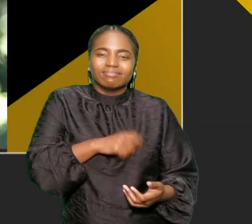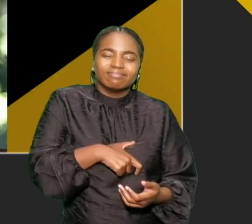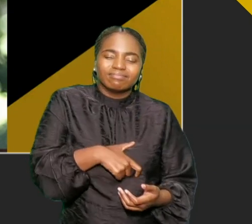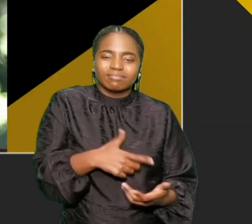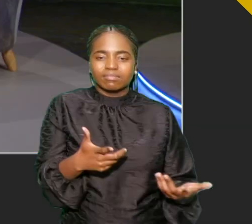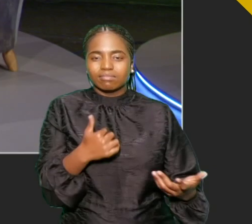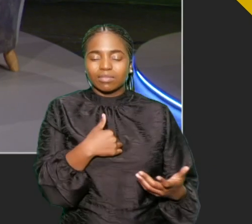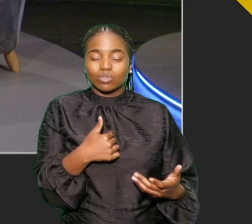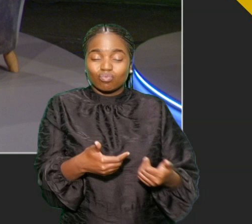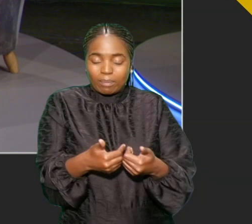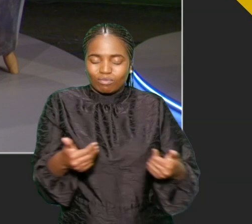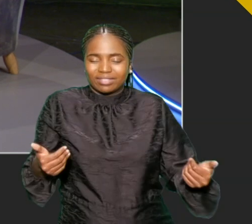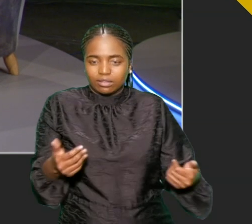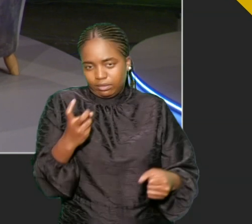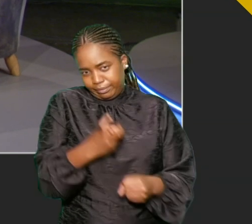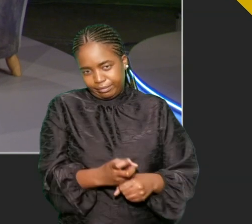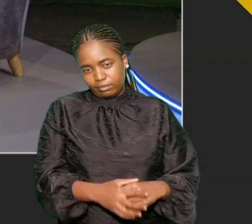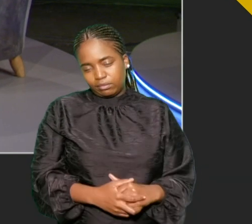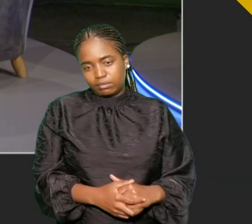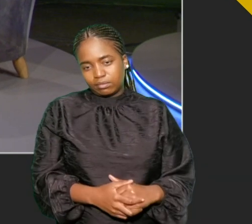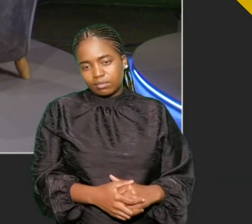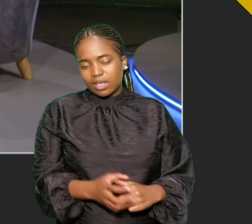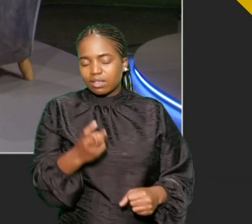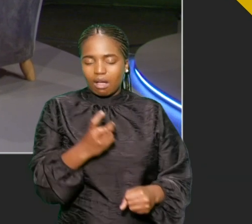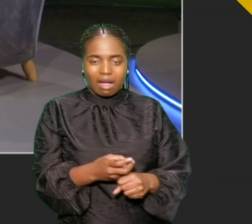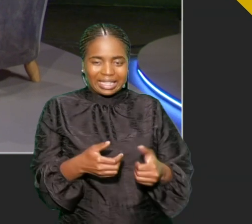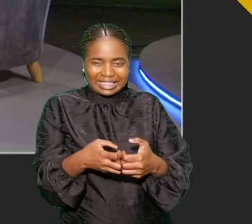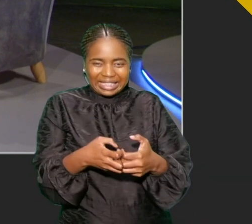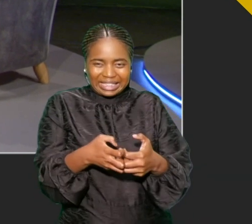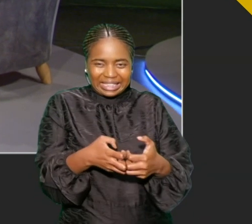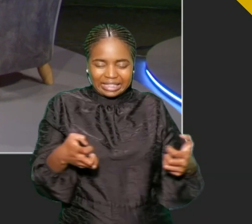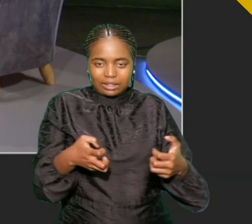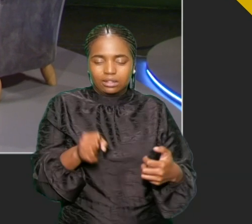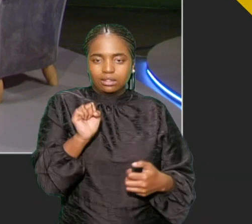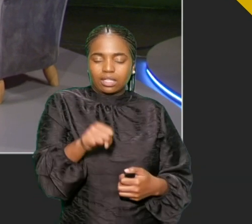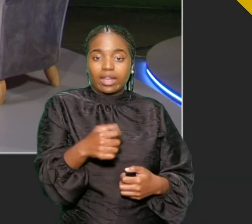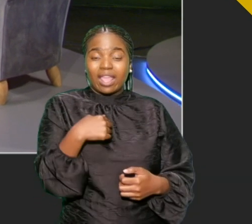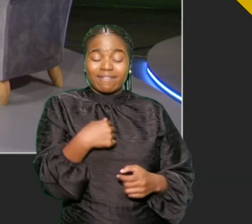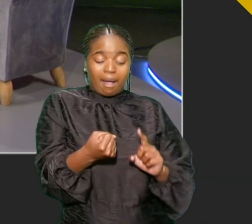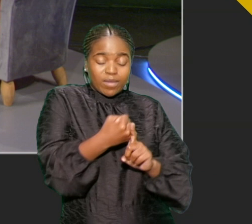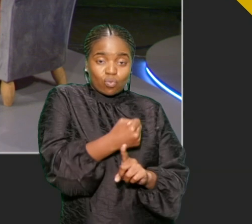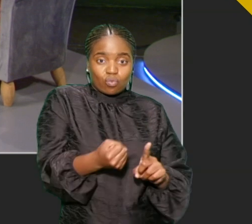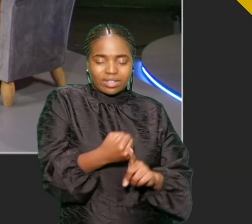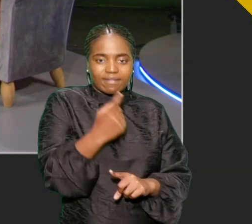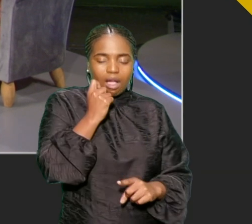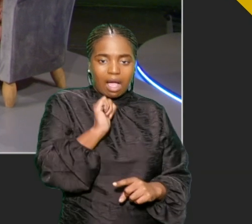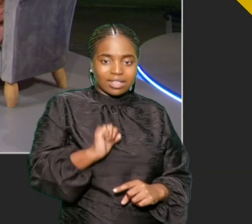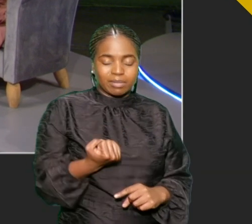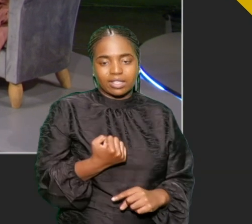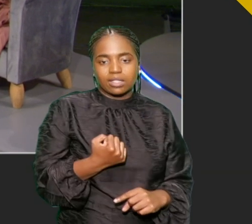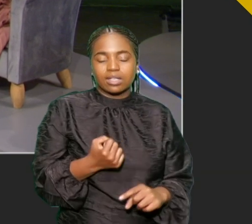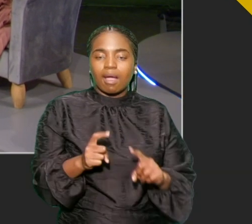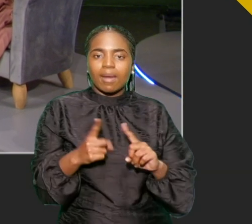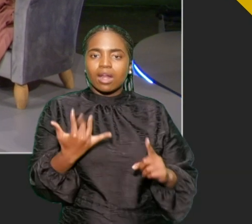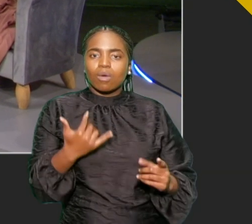to separate. If that makes sense. It's very hard to separate. It could be hard to separate from an abusive husband. Because